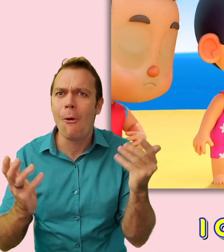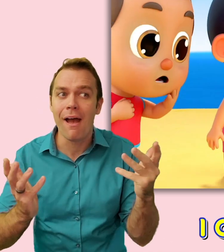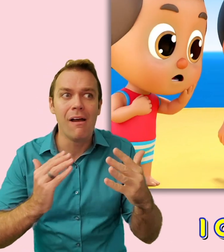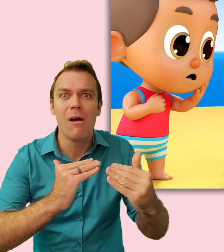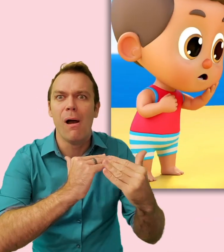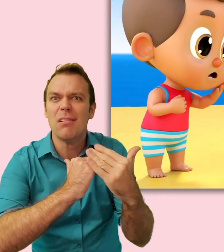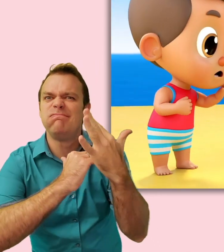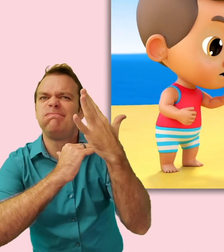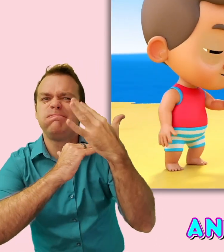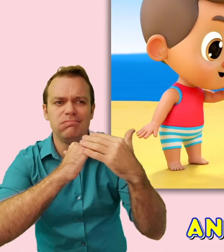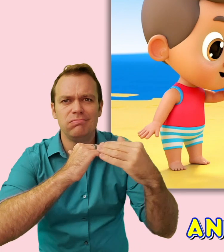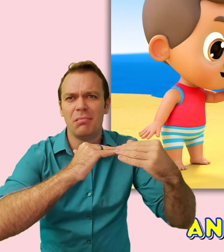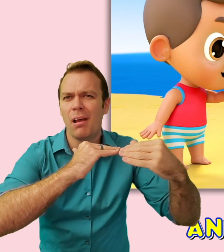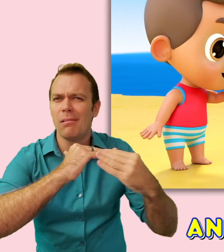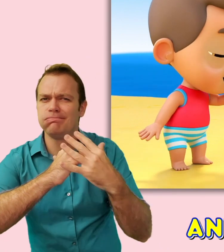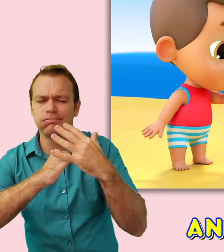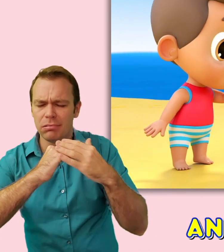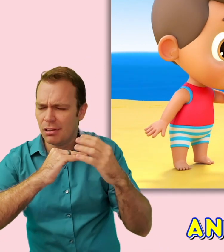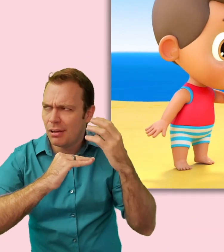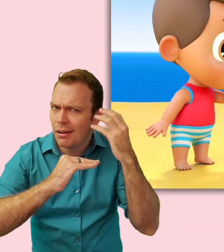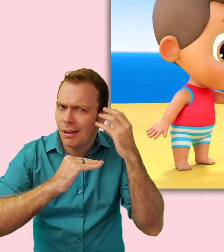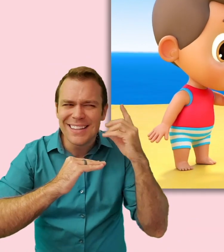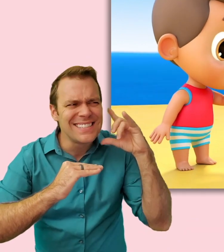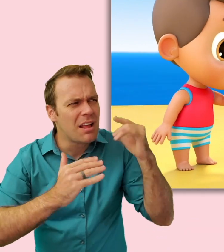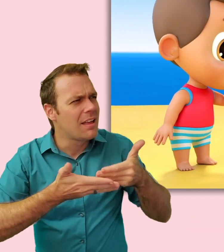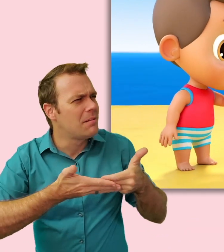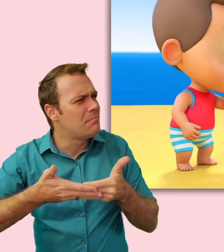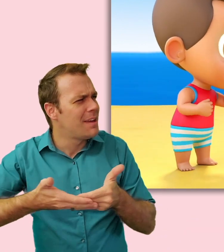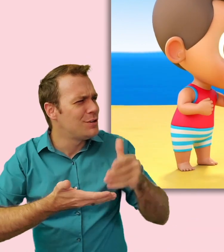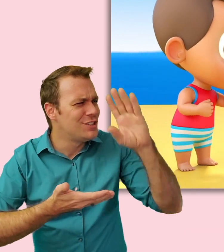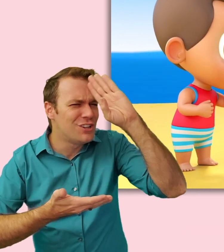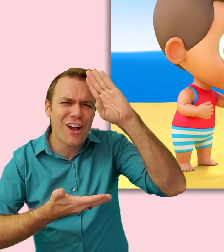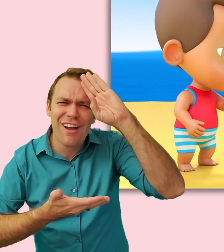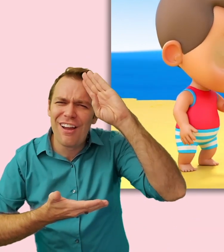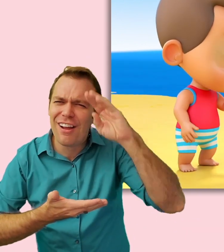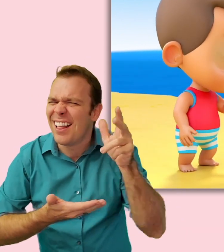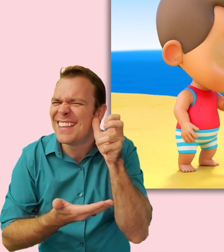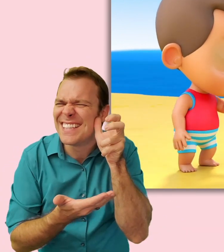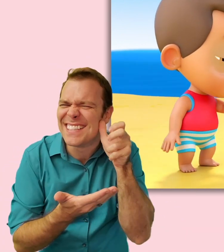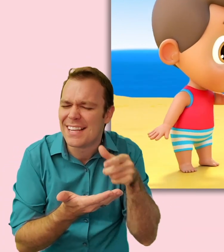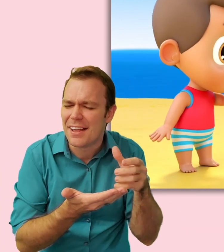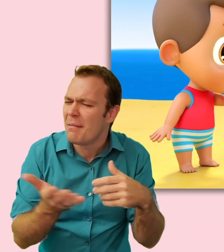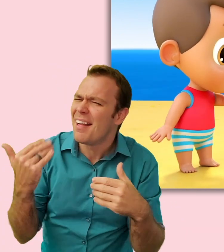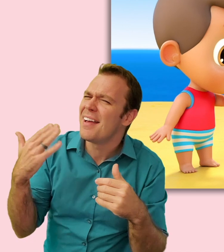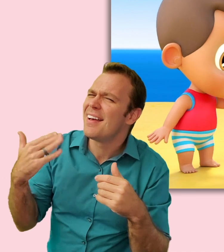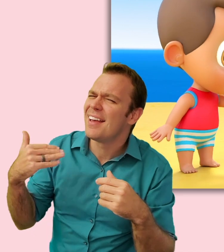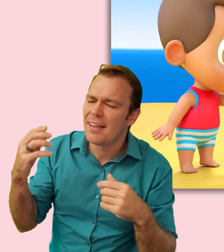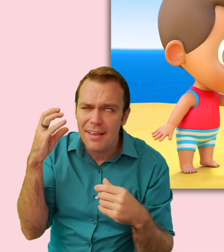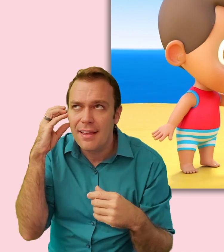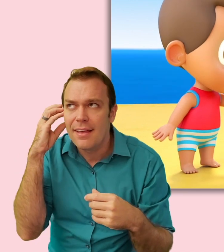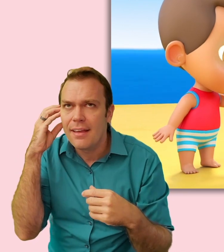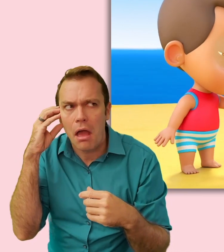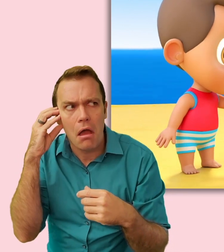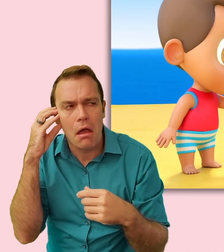the ocean. And wait, it sounds like baby sharks. Listen, let me